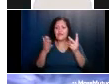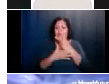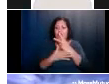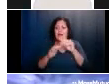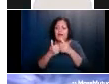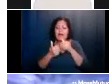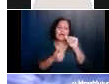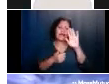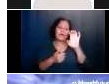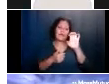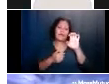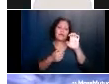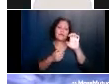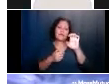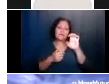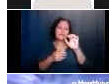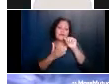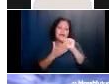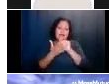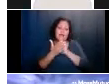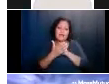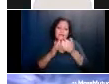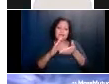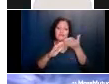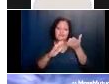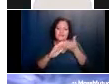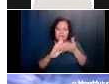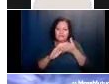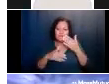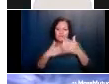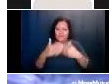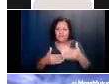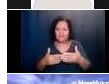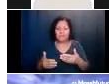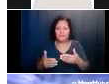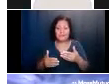I'm happy to, at this point,